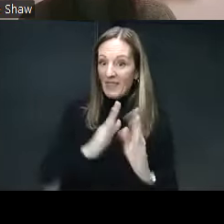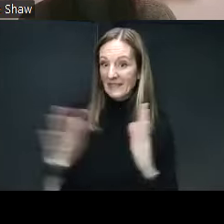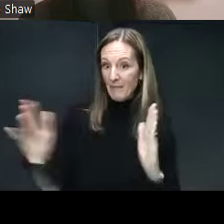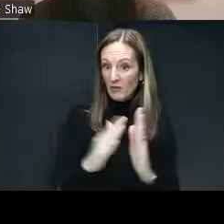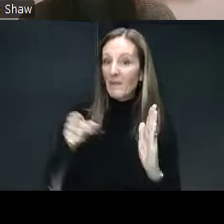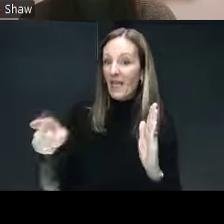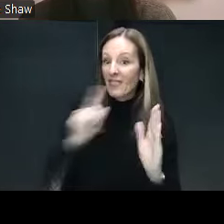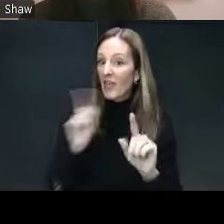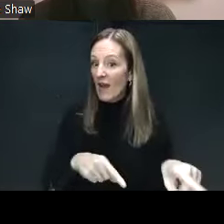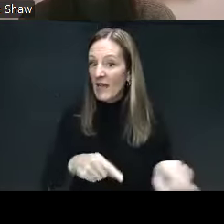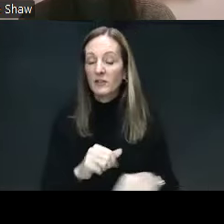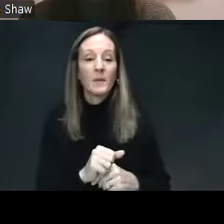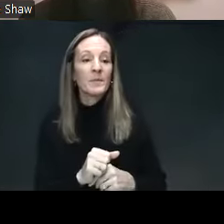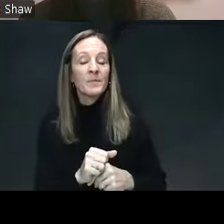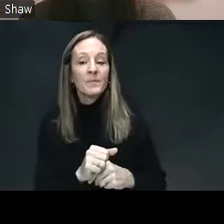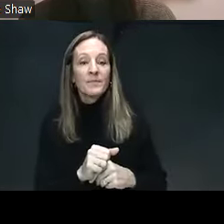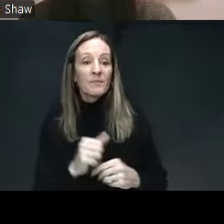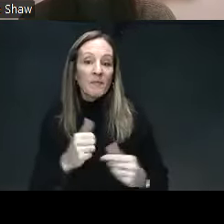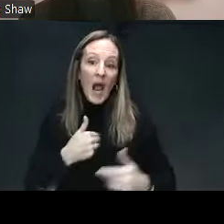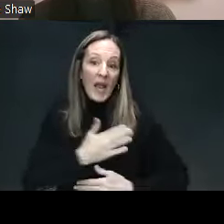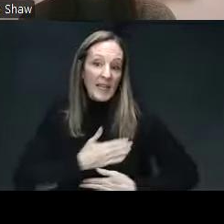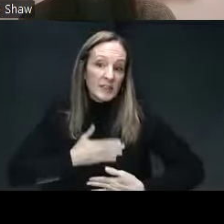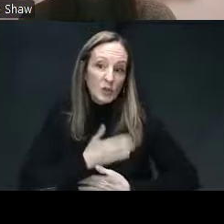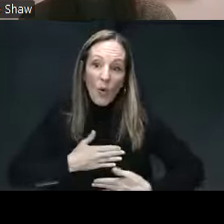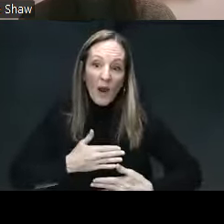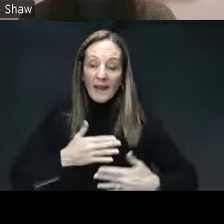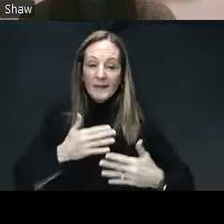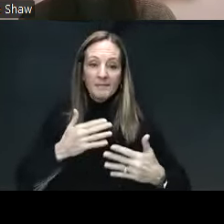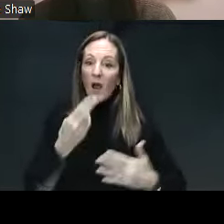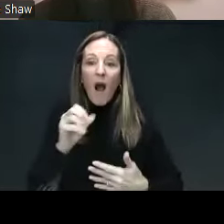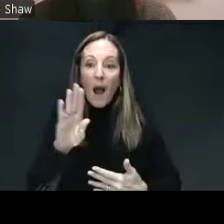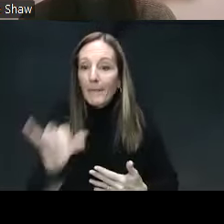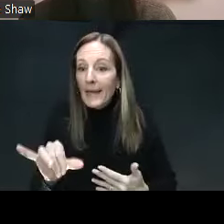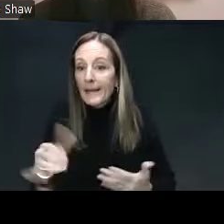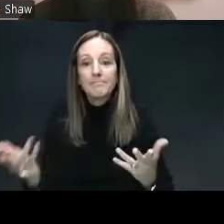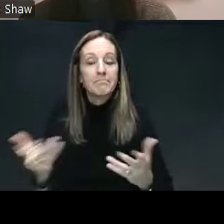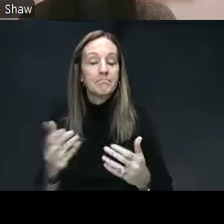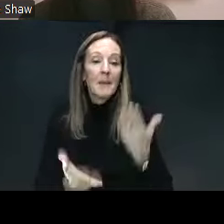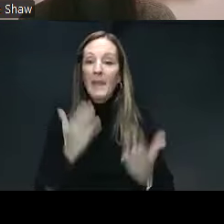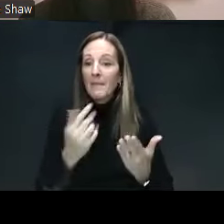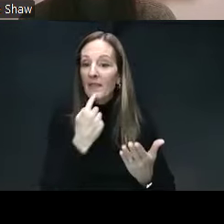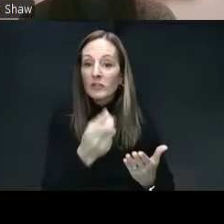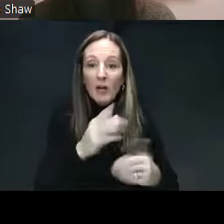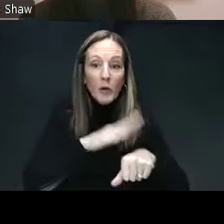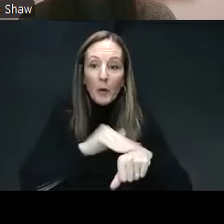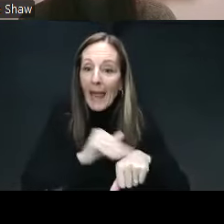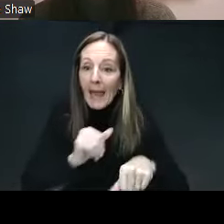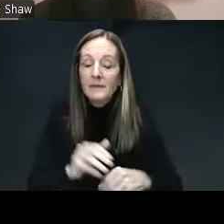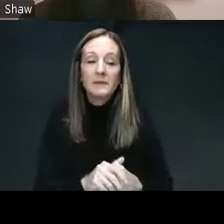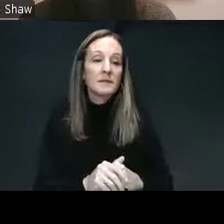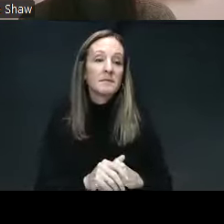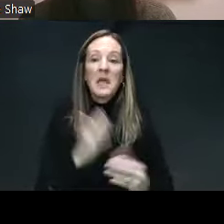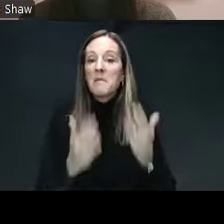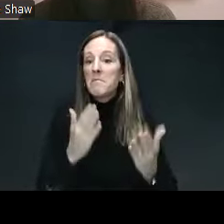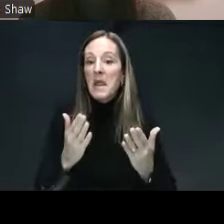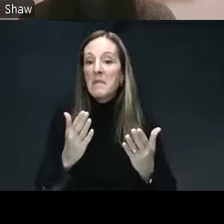tell you something about something they really enjoy, like a hobby. They might tell you about their pets. They might tell you about the last country they